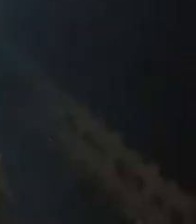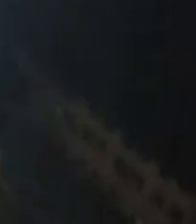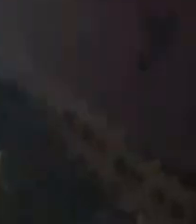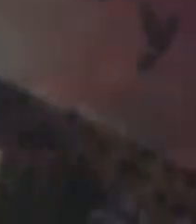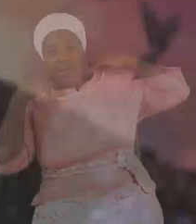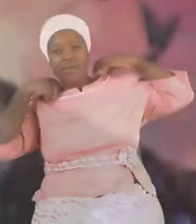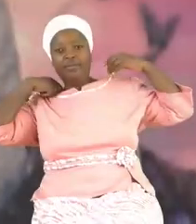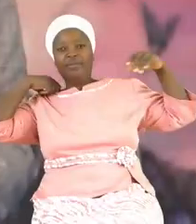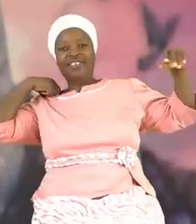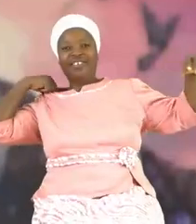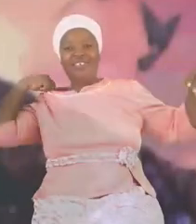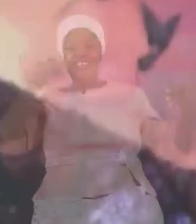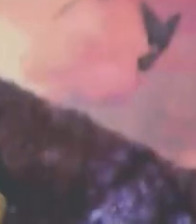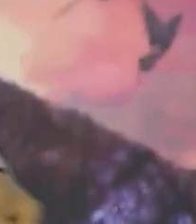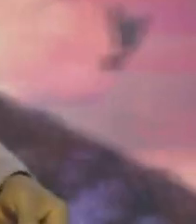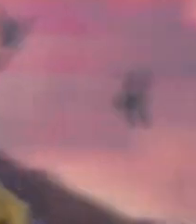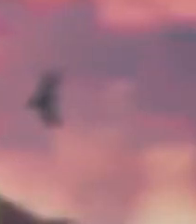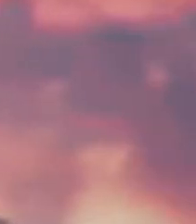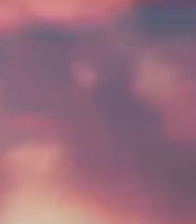Praise the Lord.